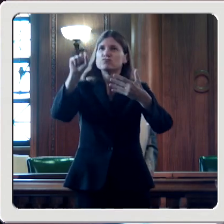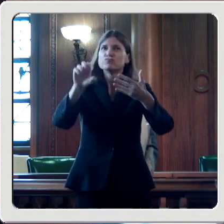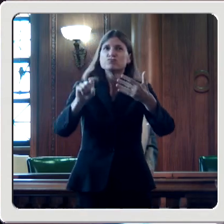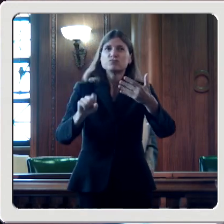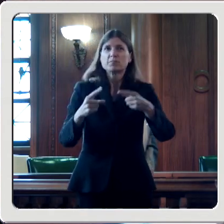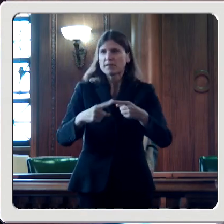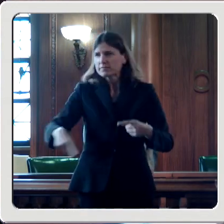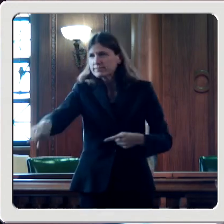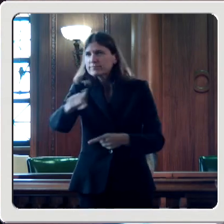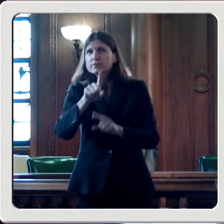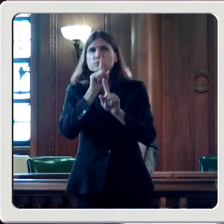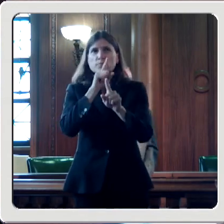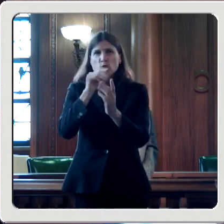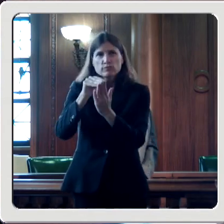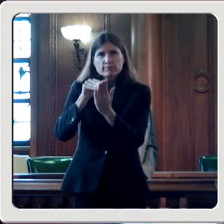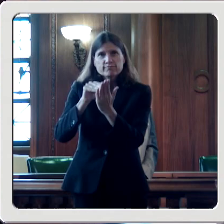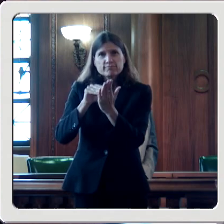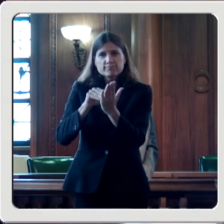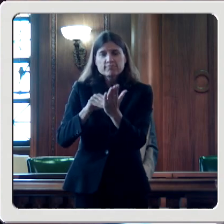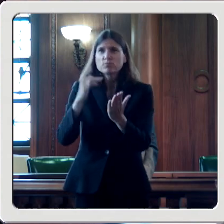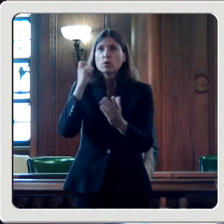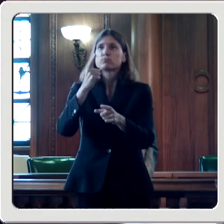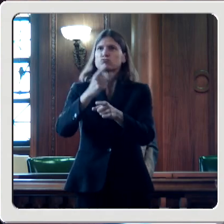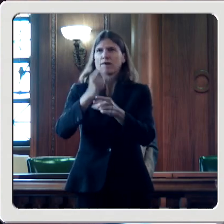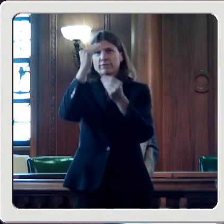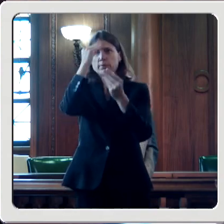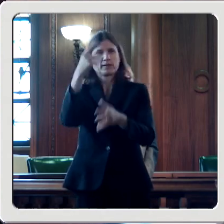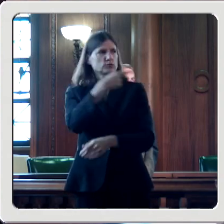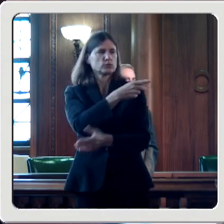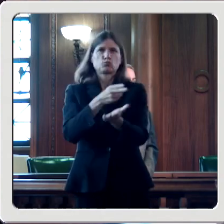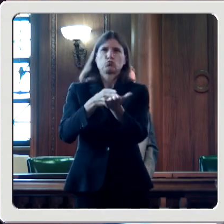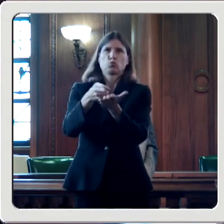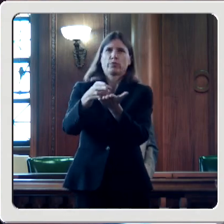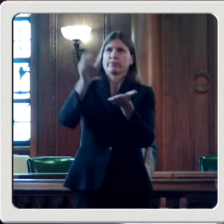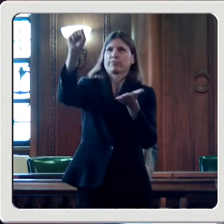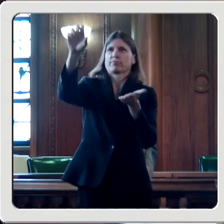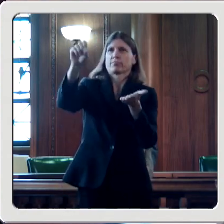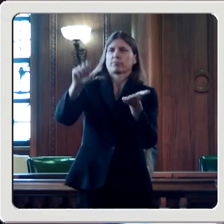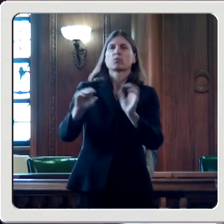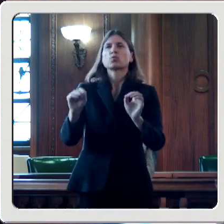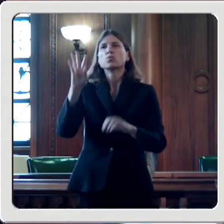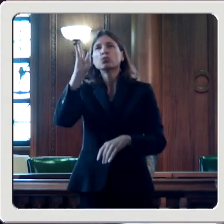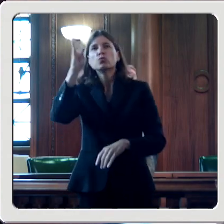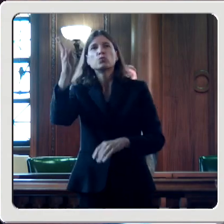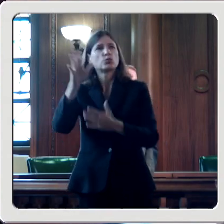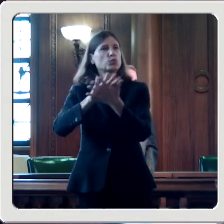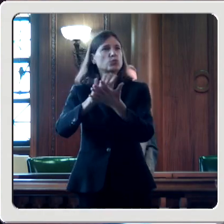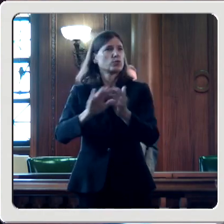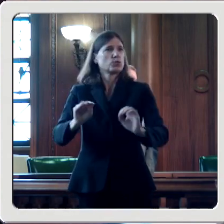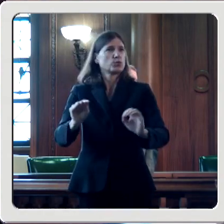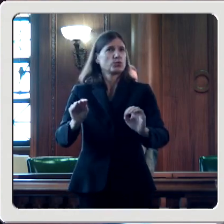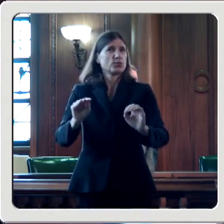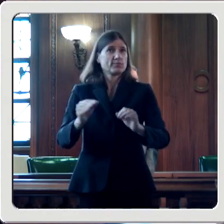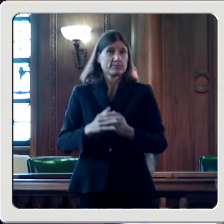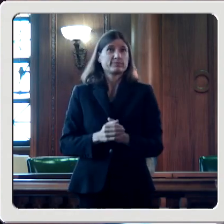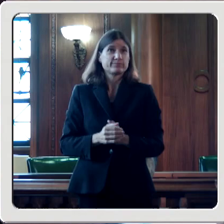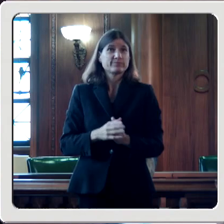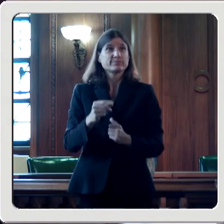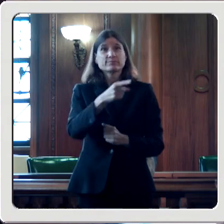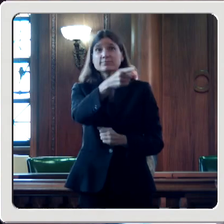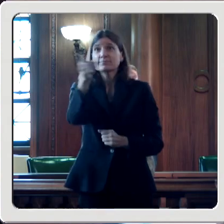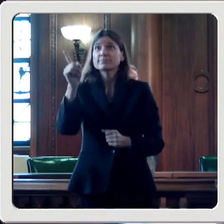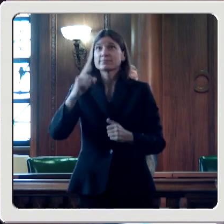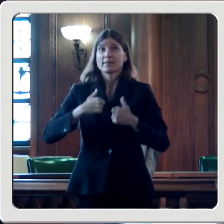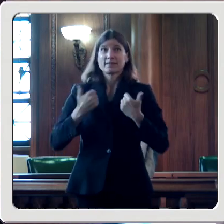to evolve week after week. To the viewers and the community, I want to also say, keep doing what